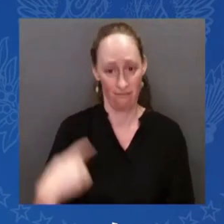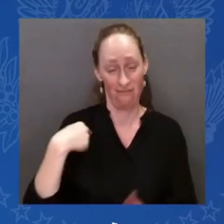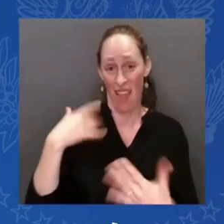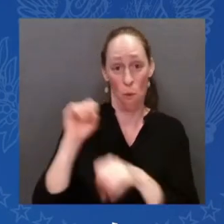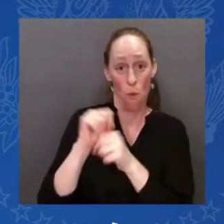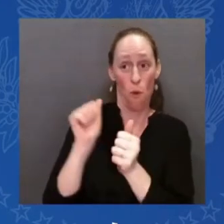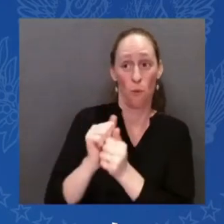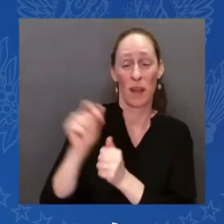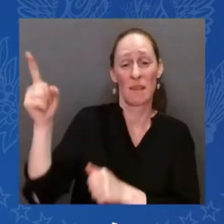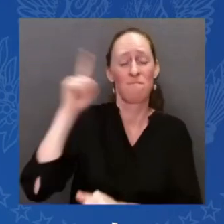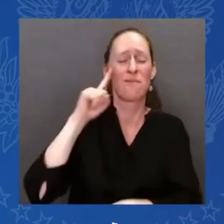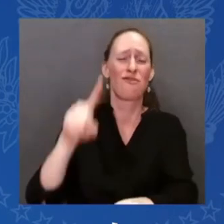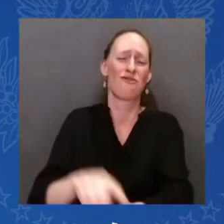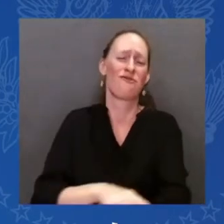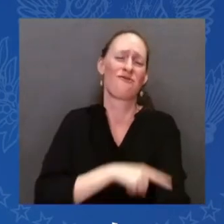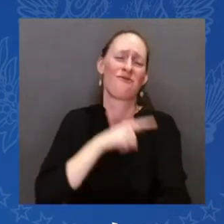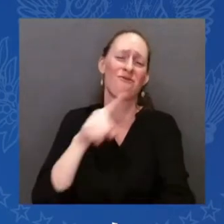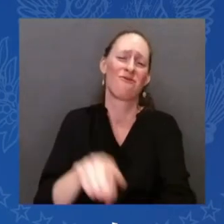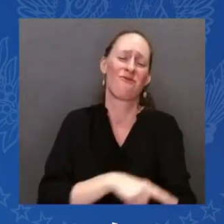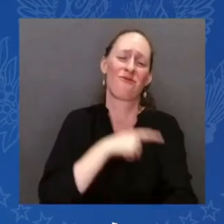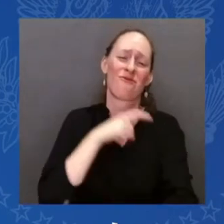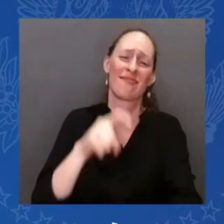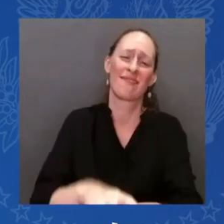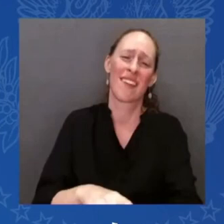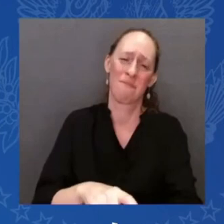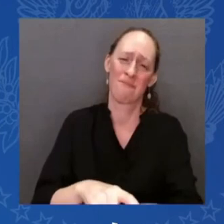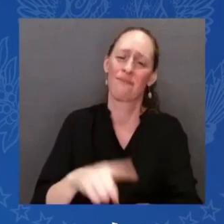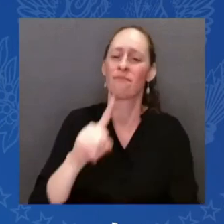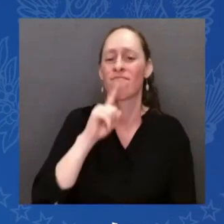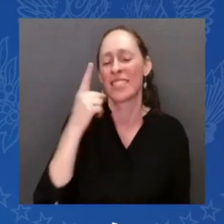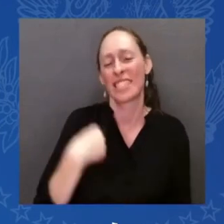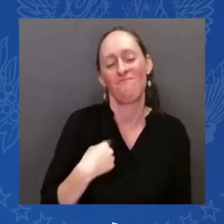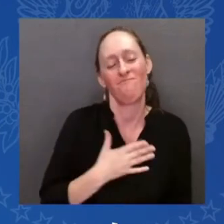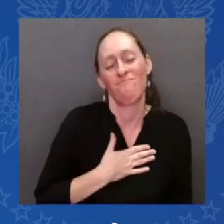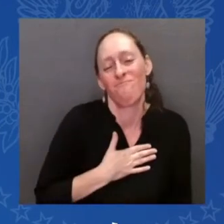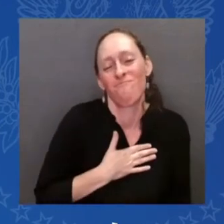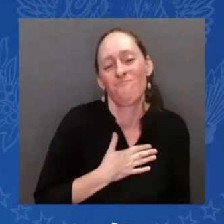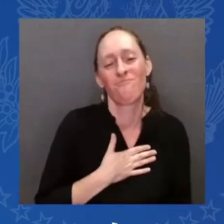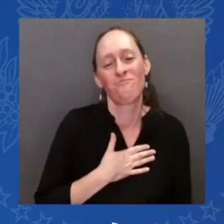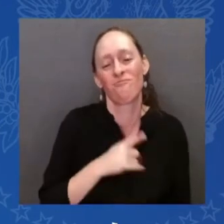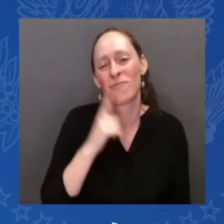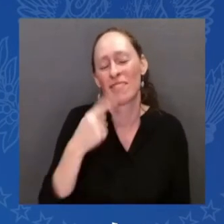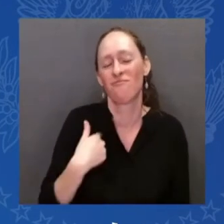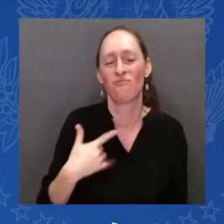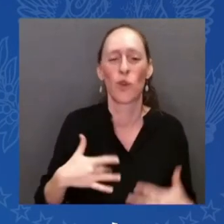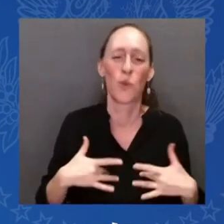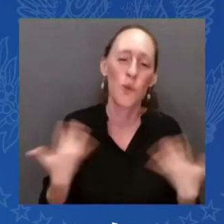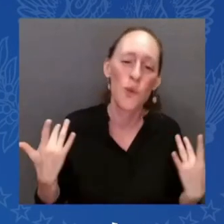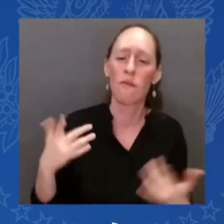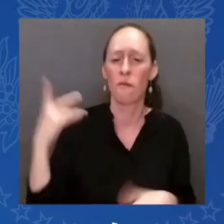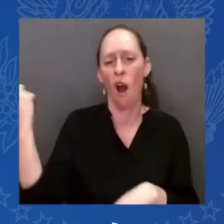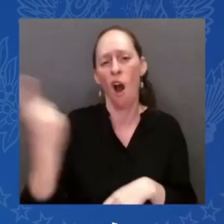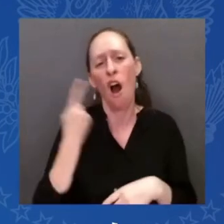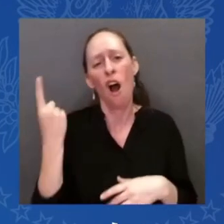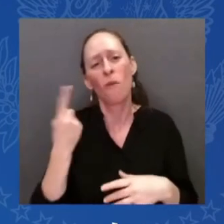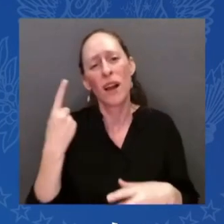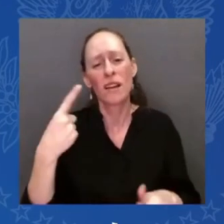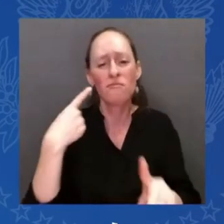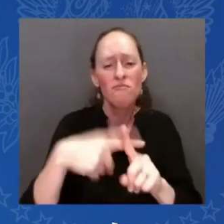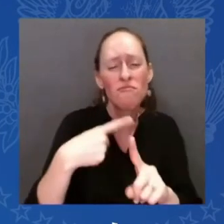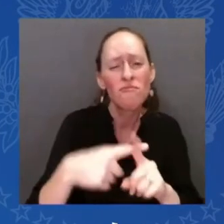great joy. We share so much. He's been a champion for working people in search of the American